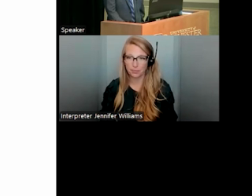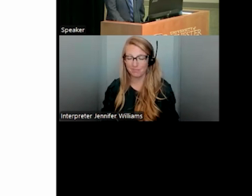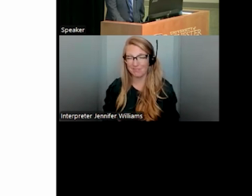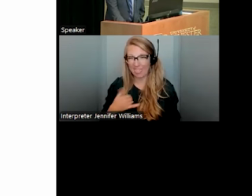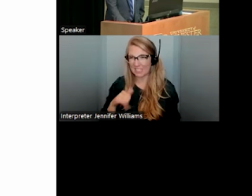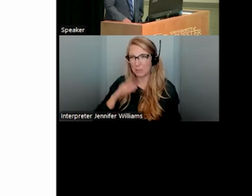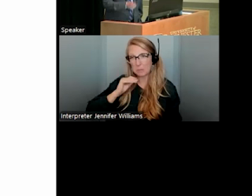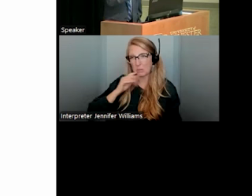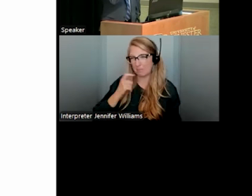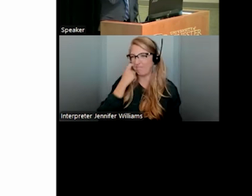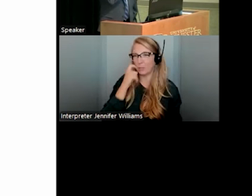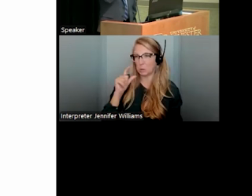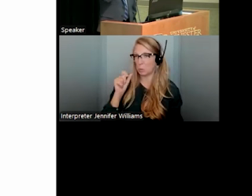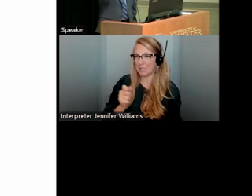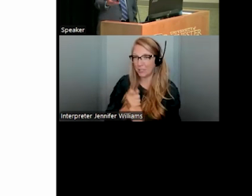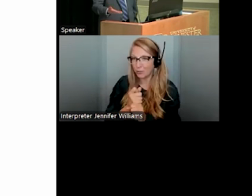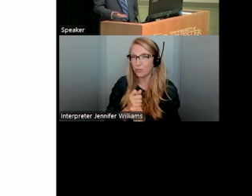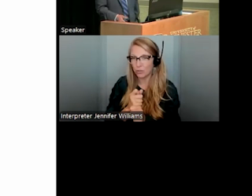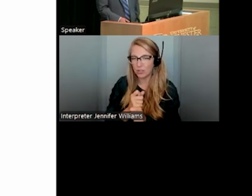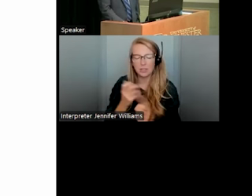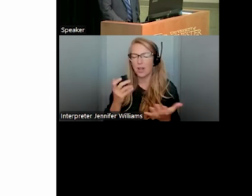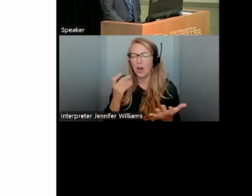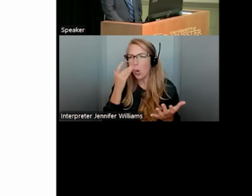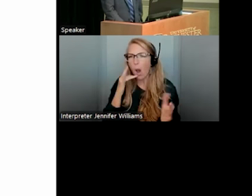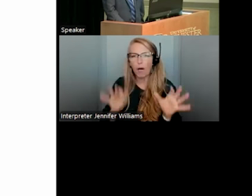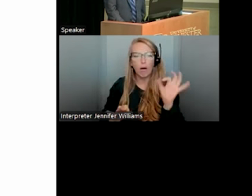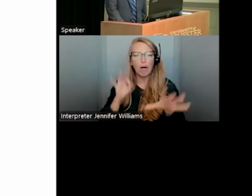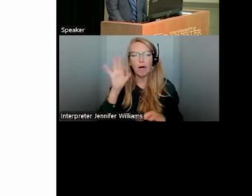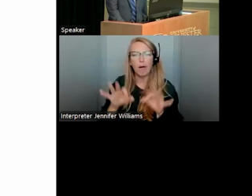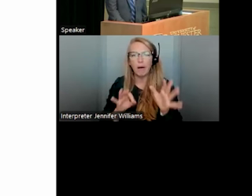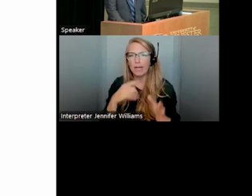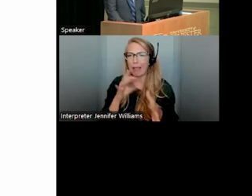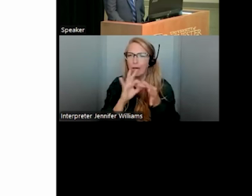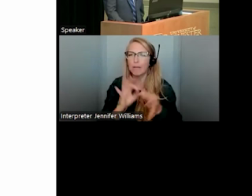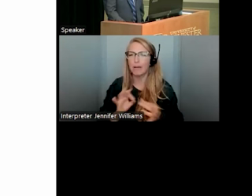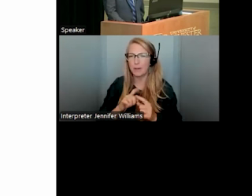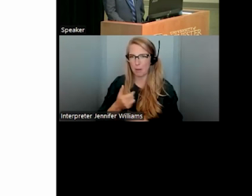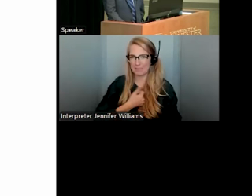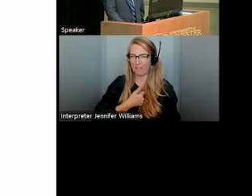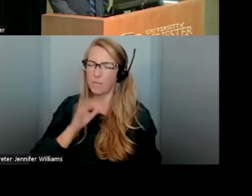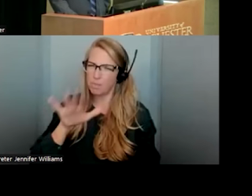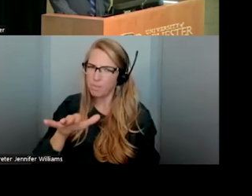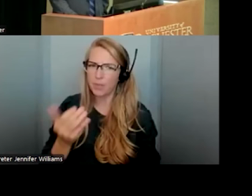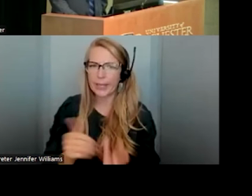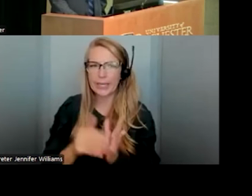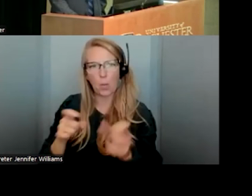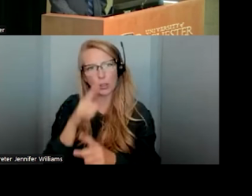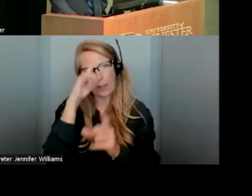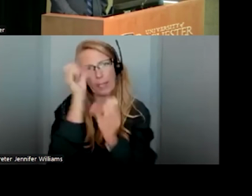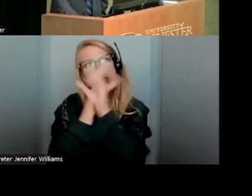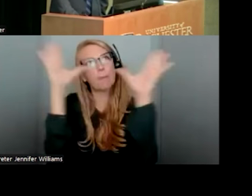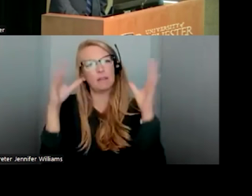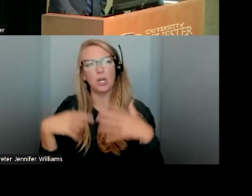So the reason that I bring up these things is, again, thinking about what is the meaning of words.